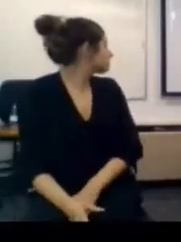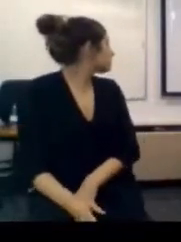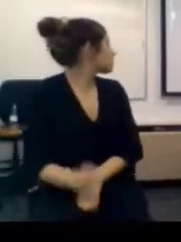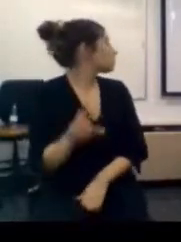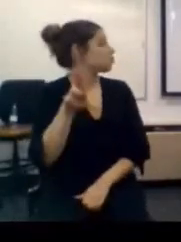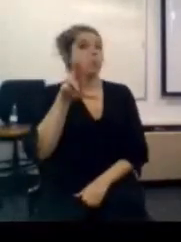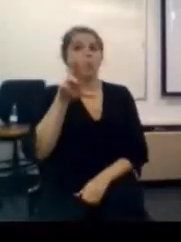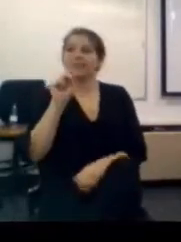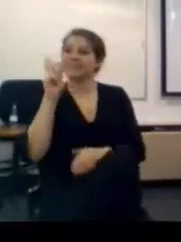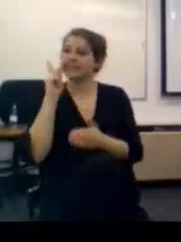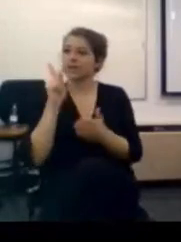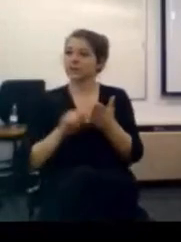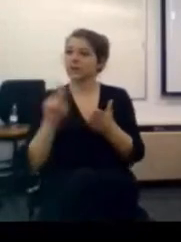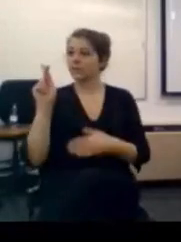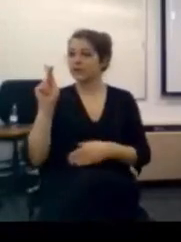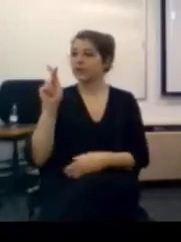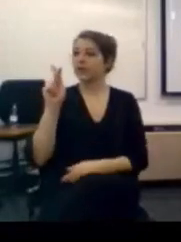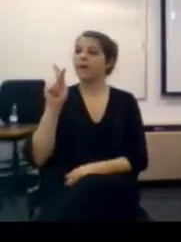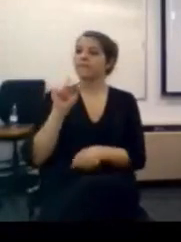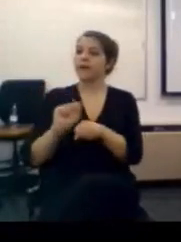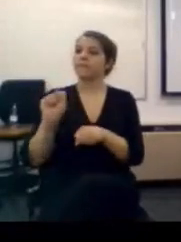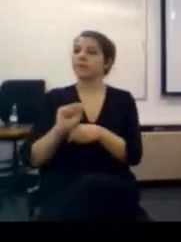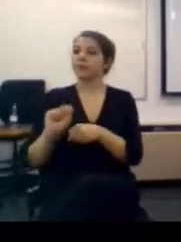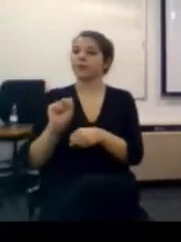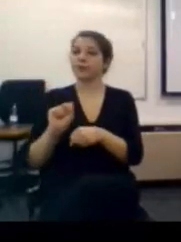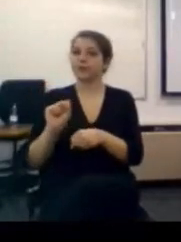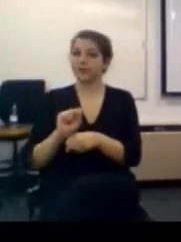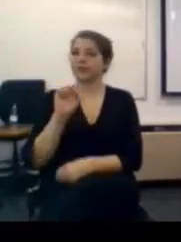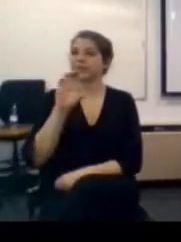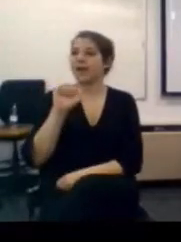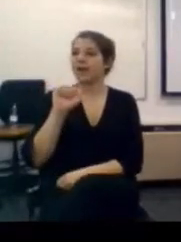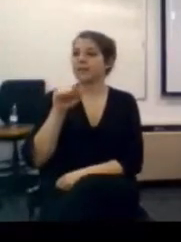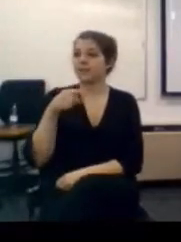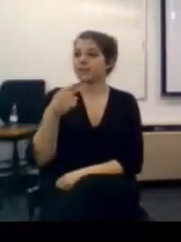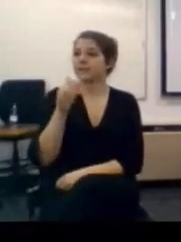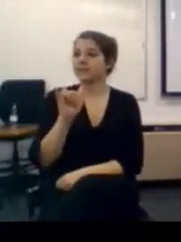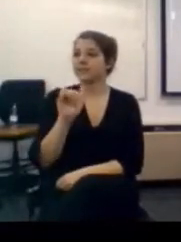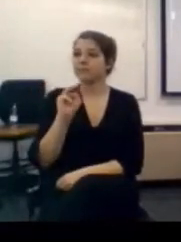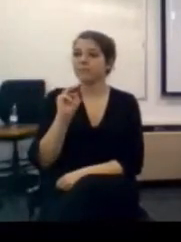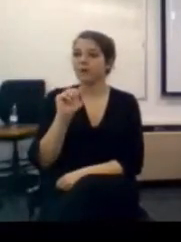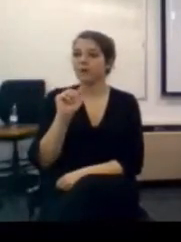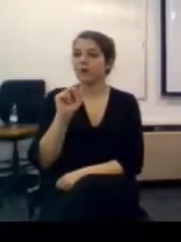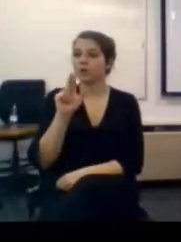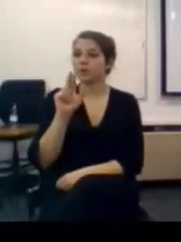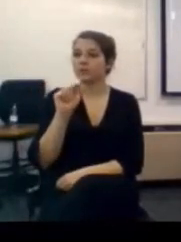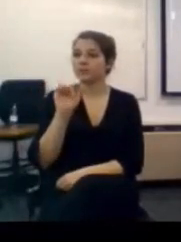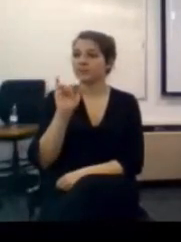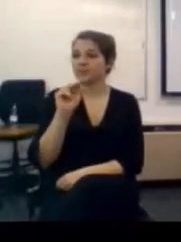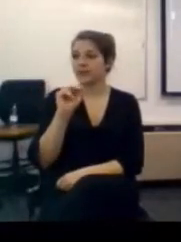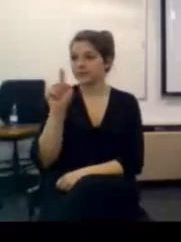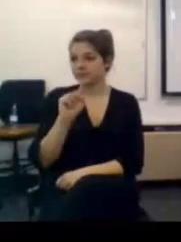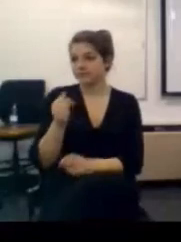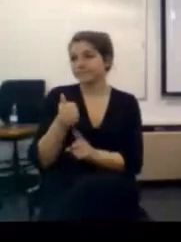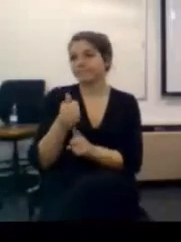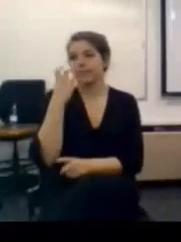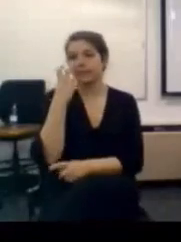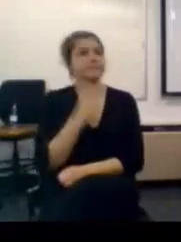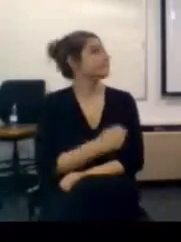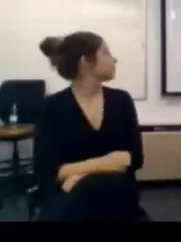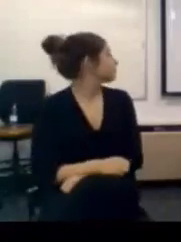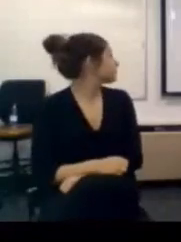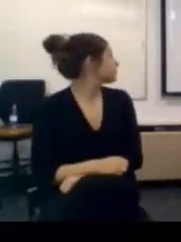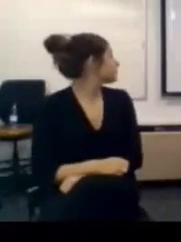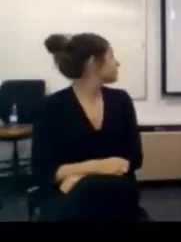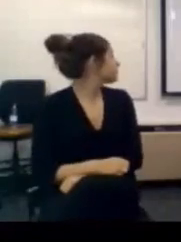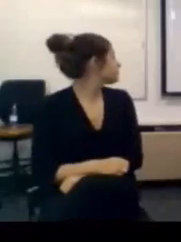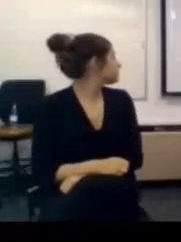former Assistant U.S. Secretary of Labor, Kathy Martinez,